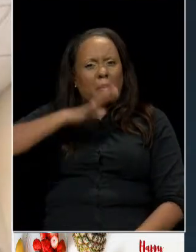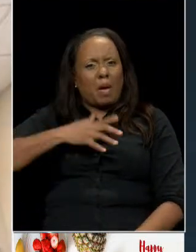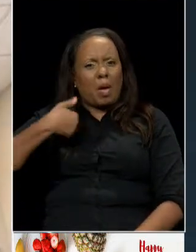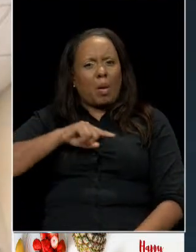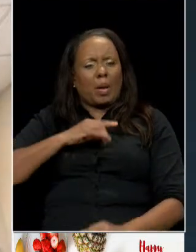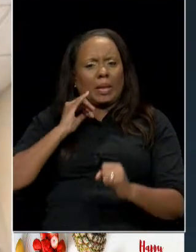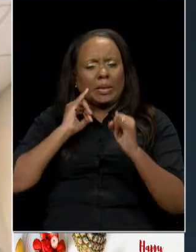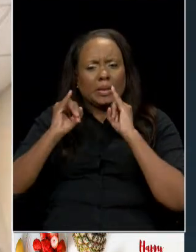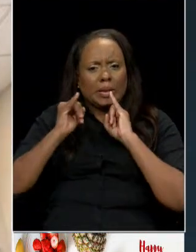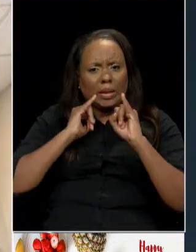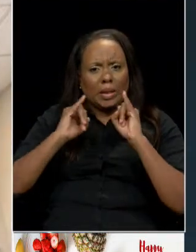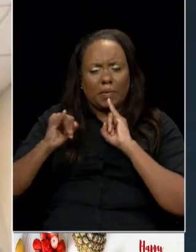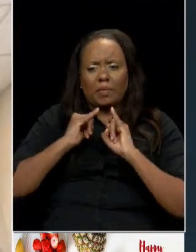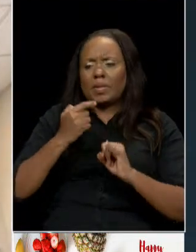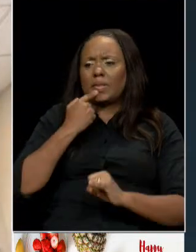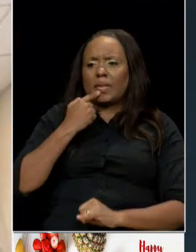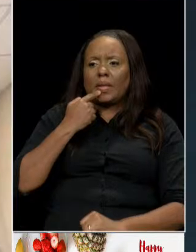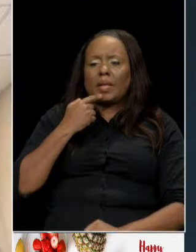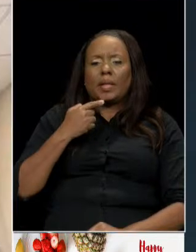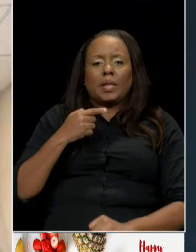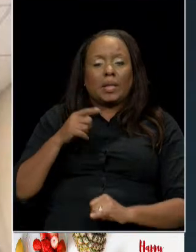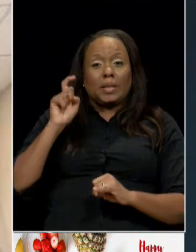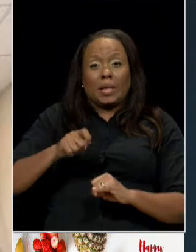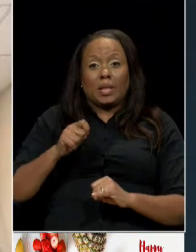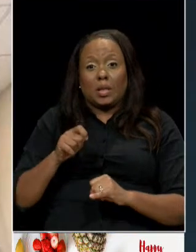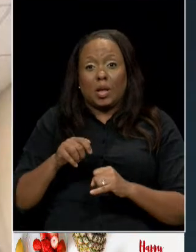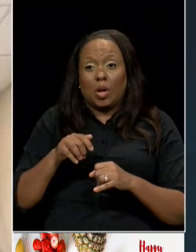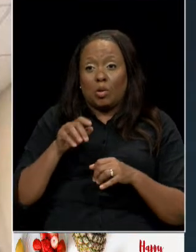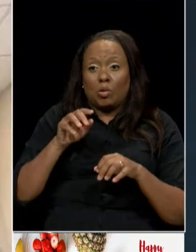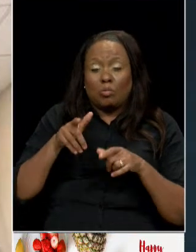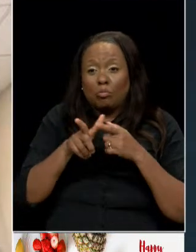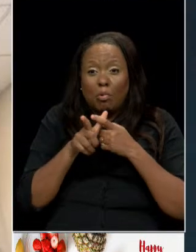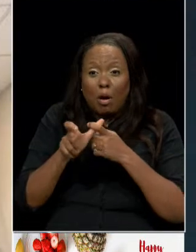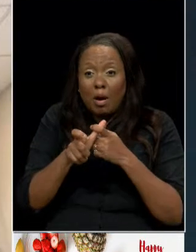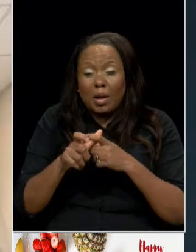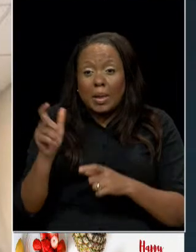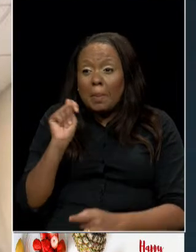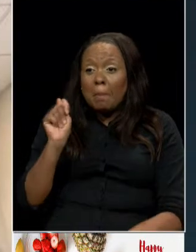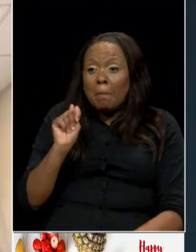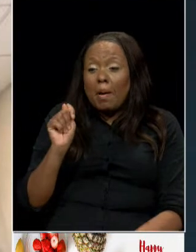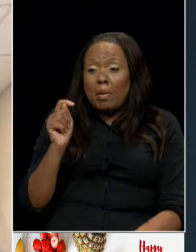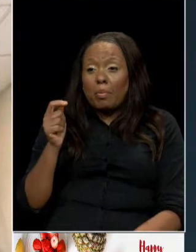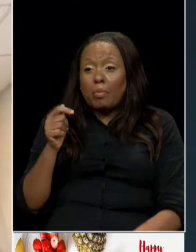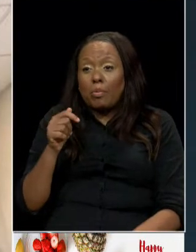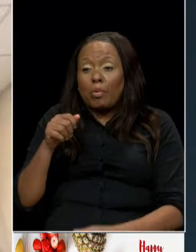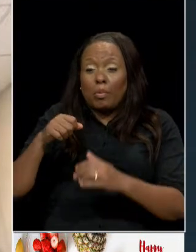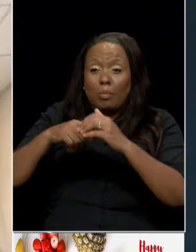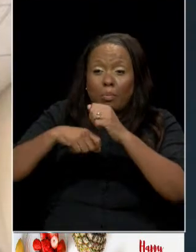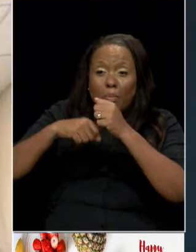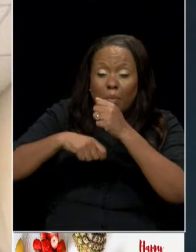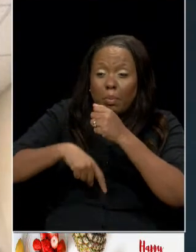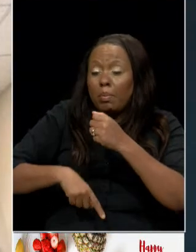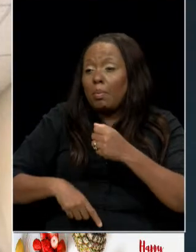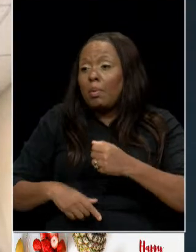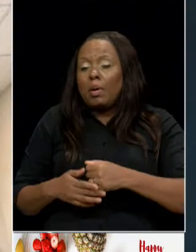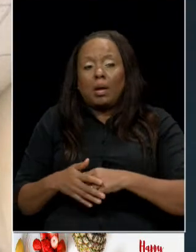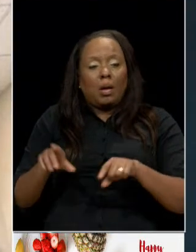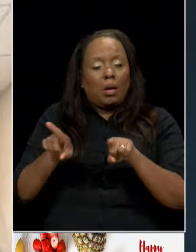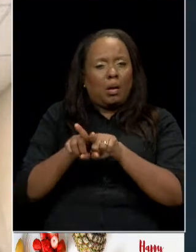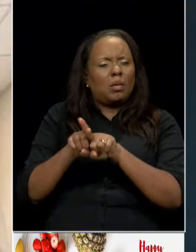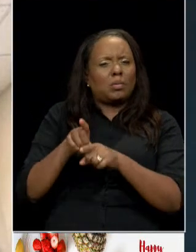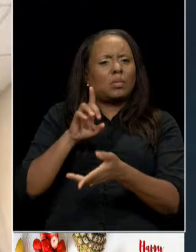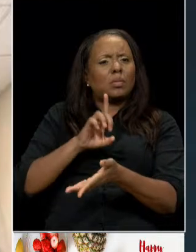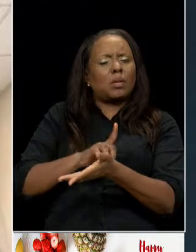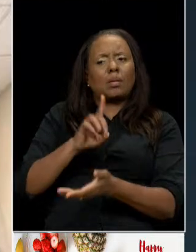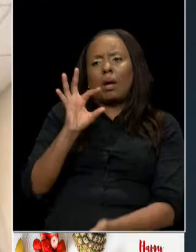in that he was going frequently, going urgently, he was probably getting up several times at night. And I think also Dr. Ferdinand touched on this